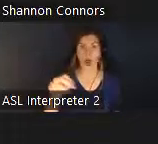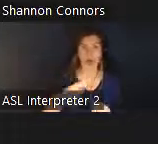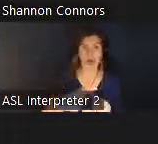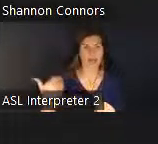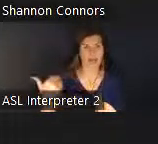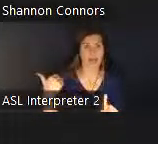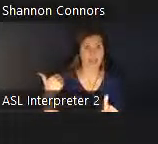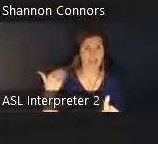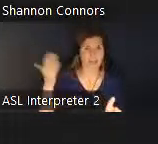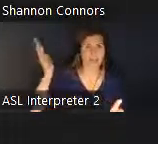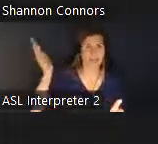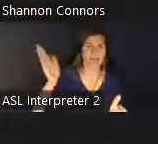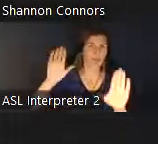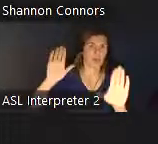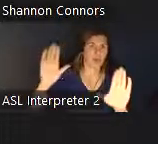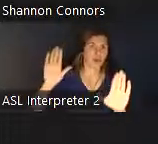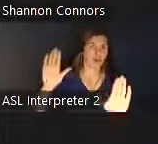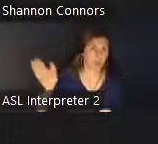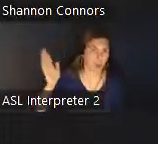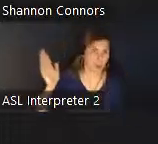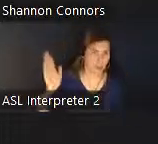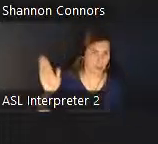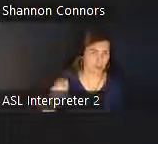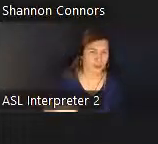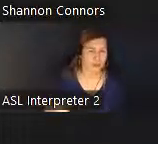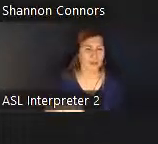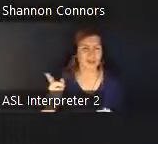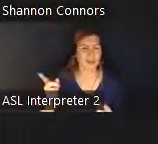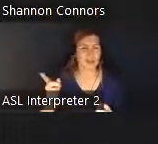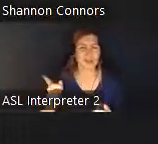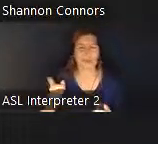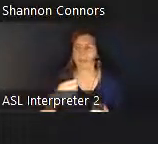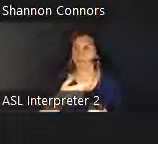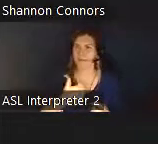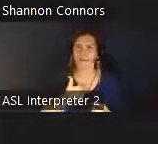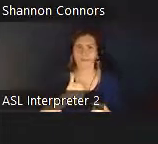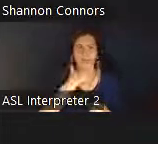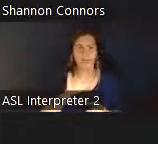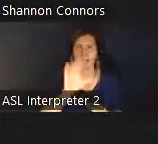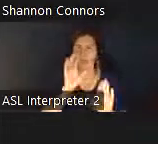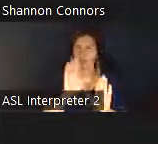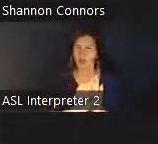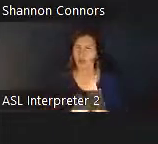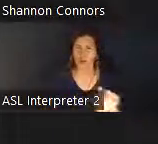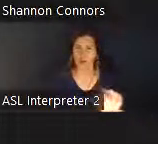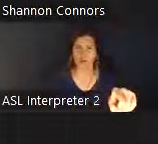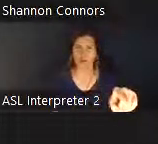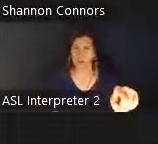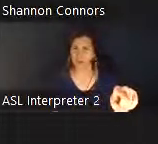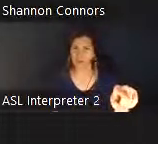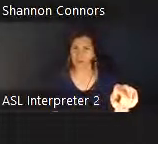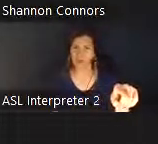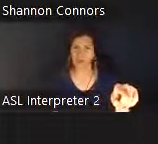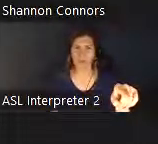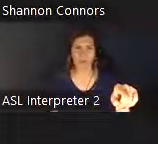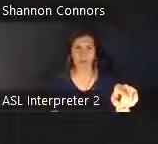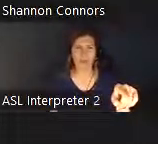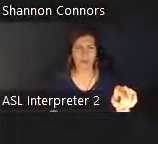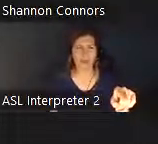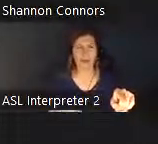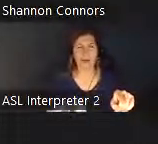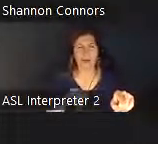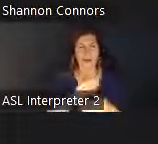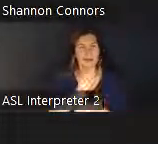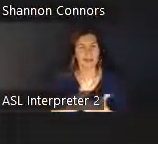webinar series that included this really thought-provoking chart about some of the controversial or